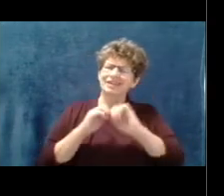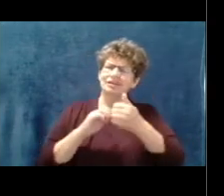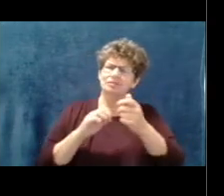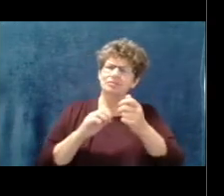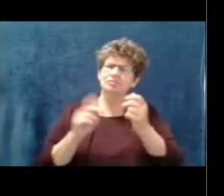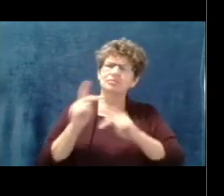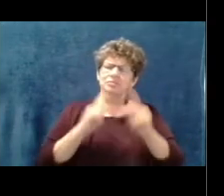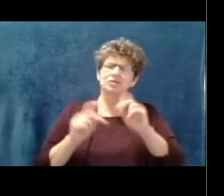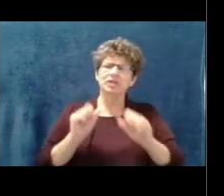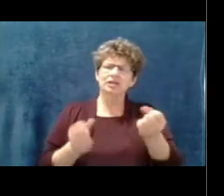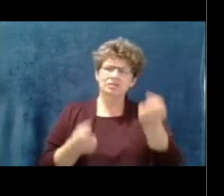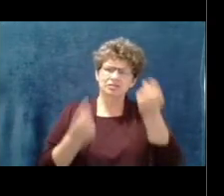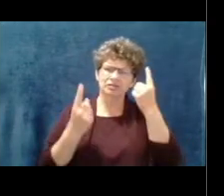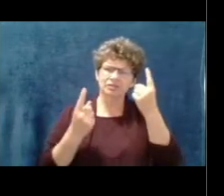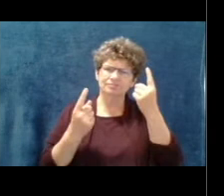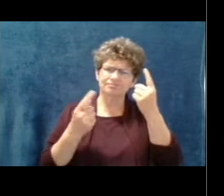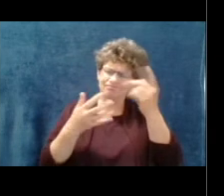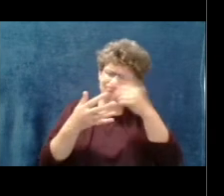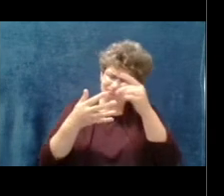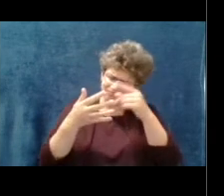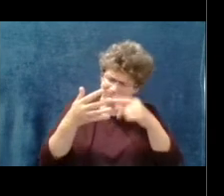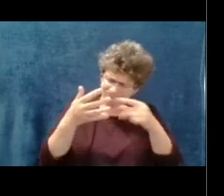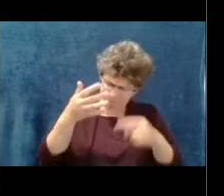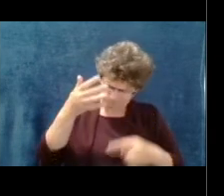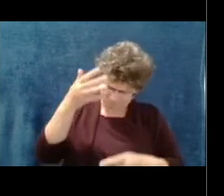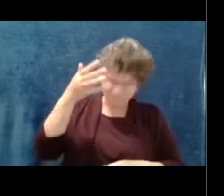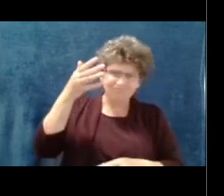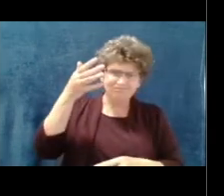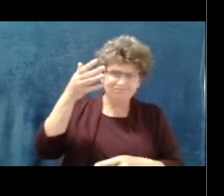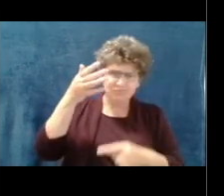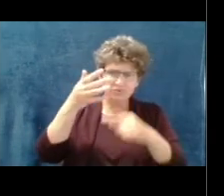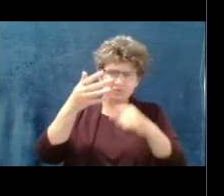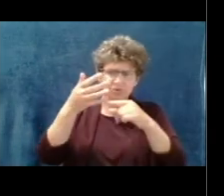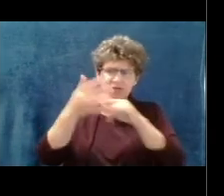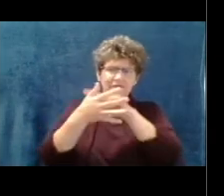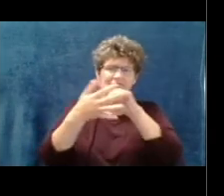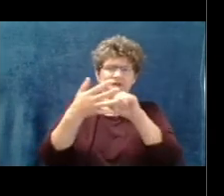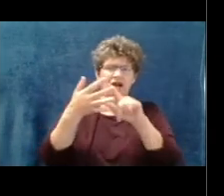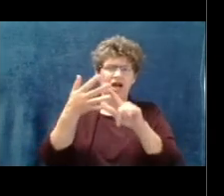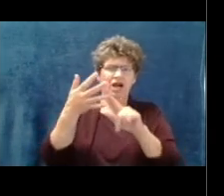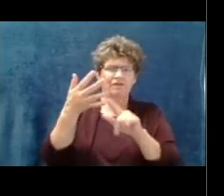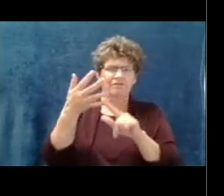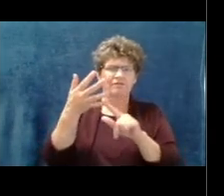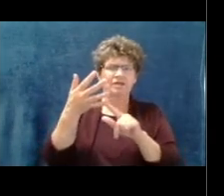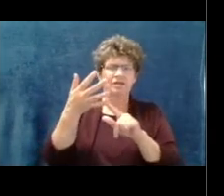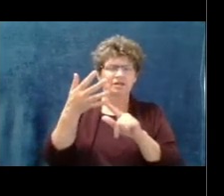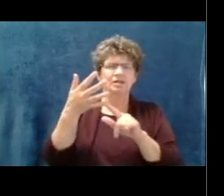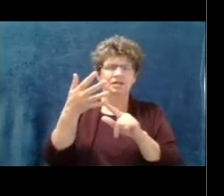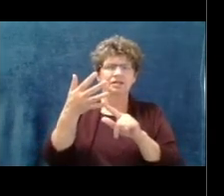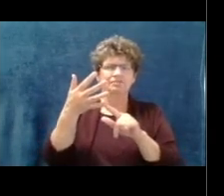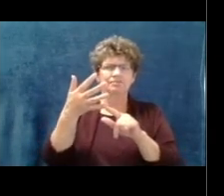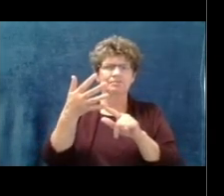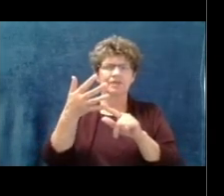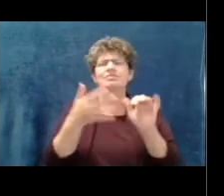these 5 key health behaviors that I've talked about are probably the best targets that we can use to help people to age